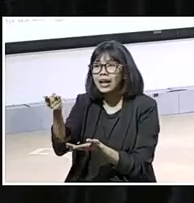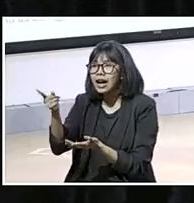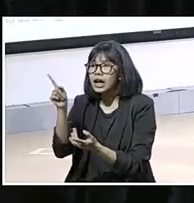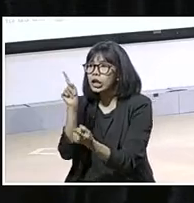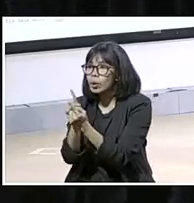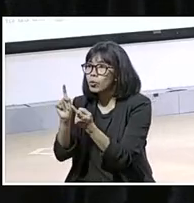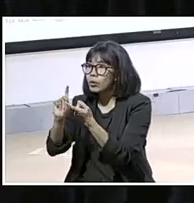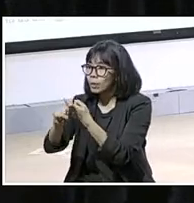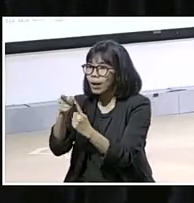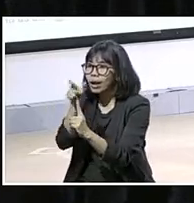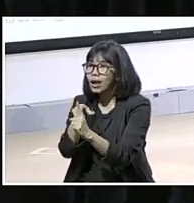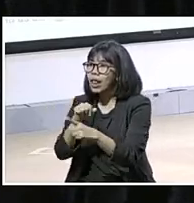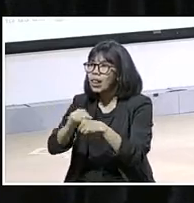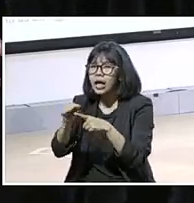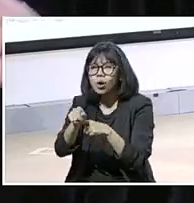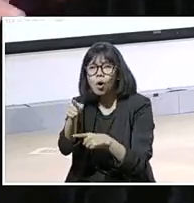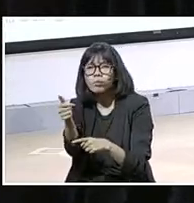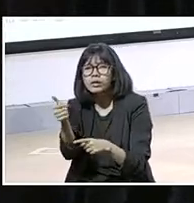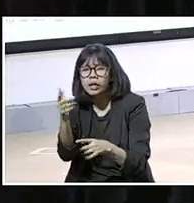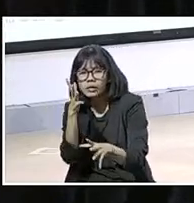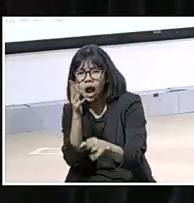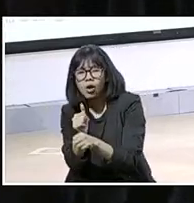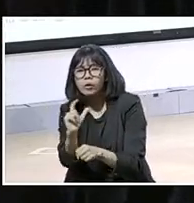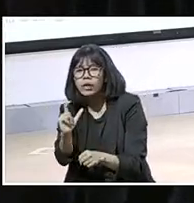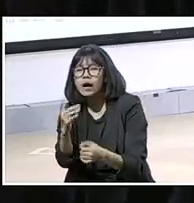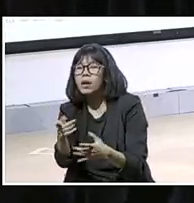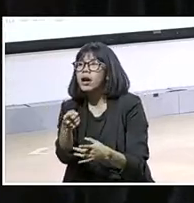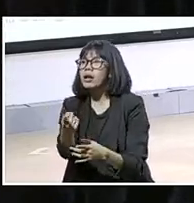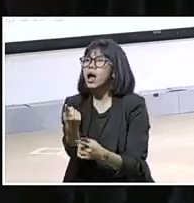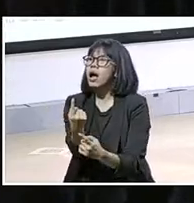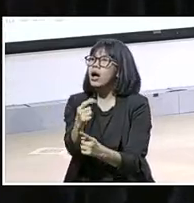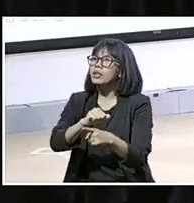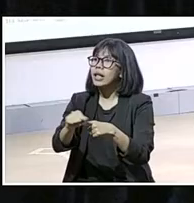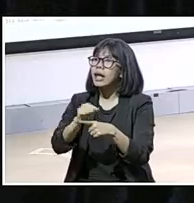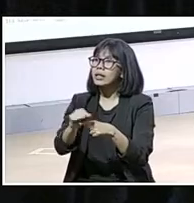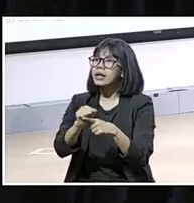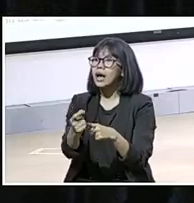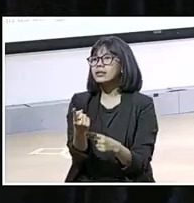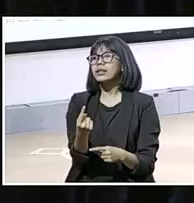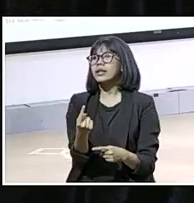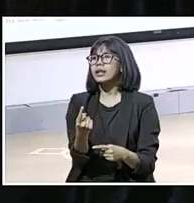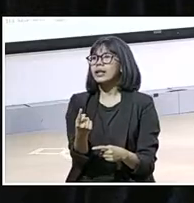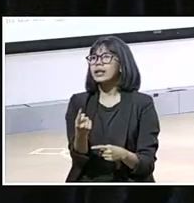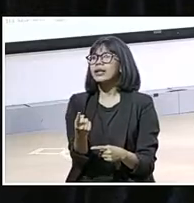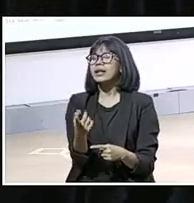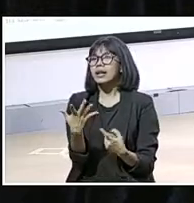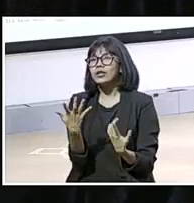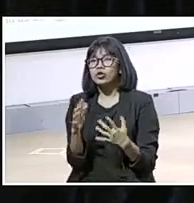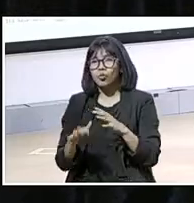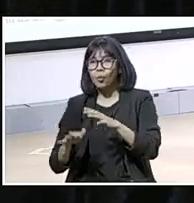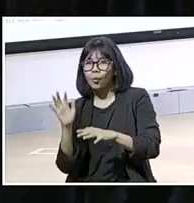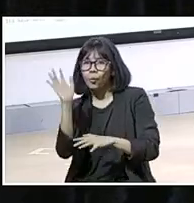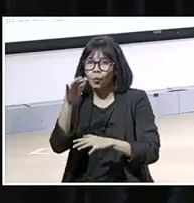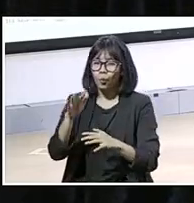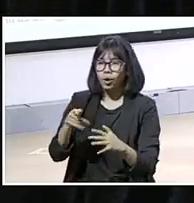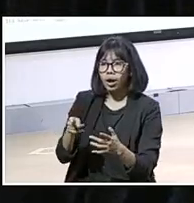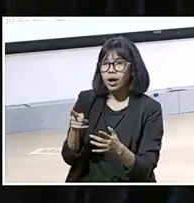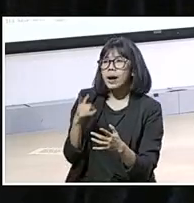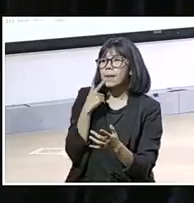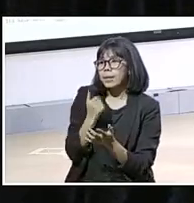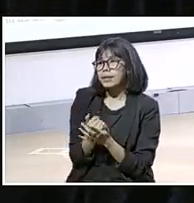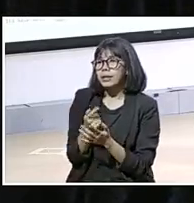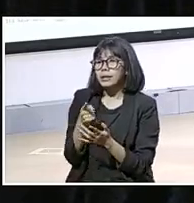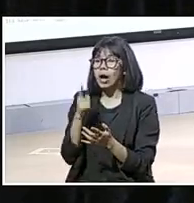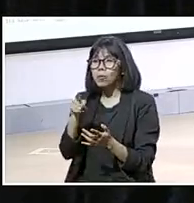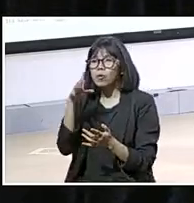with them. But you're good at that because you've done it for so much. That's part of your thing now. Like, things aren't going to affect you as much because you're used to being on the